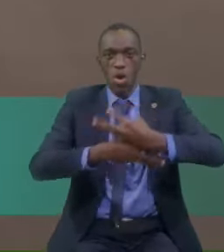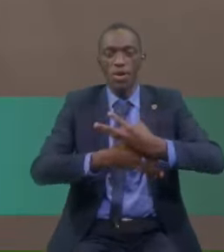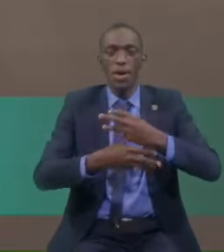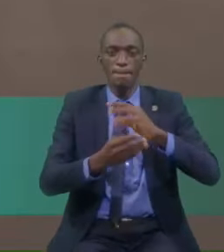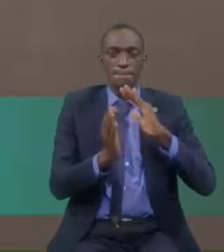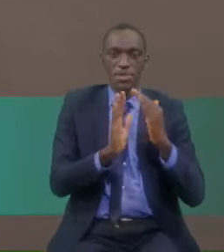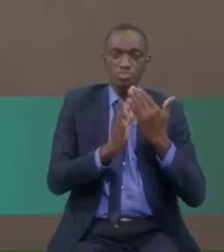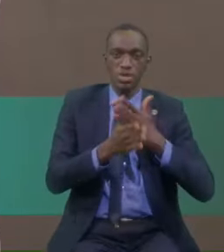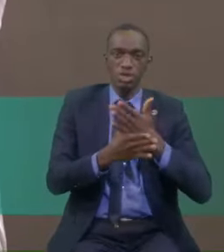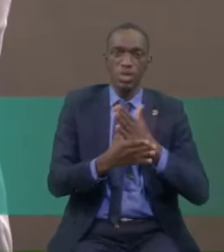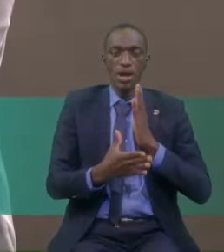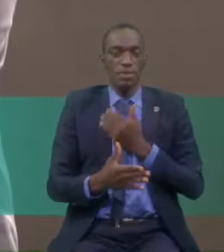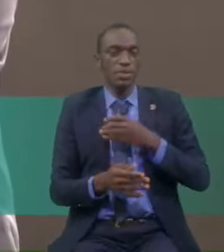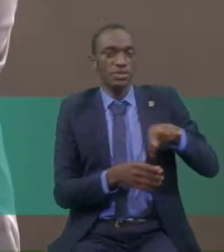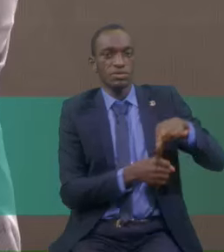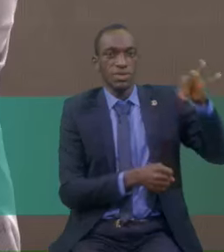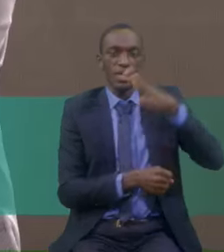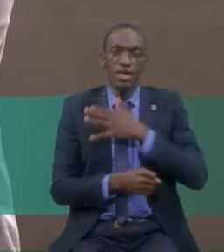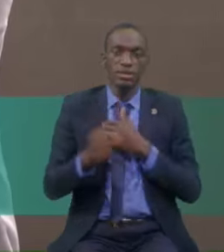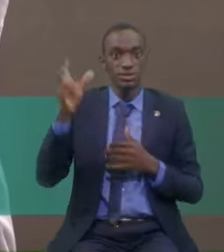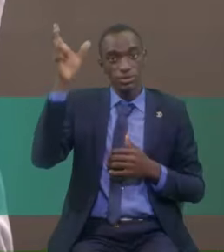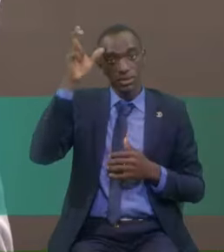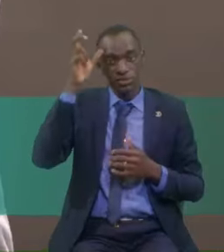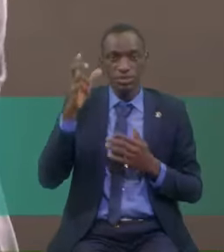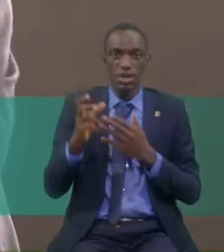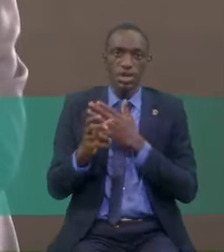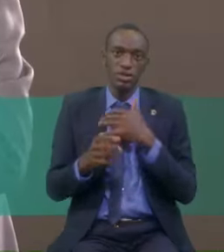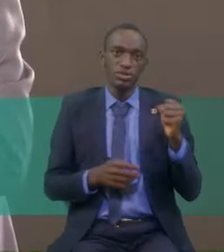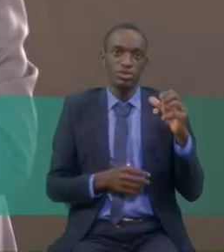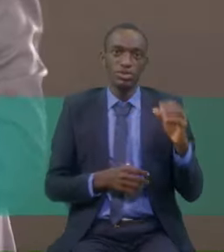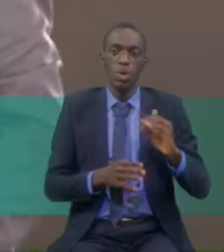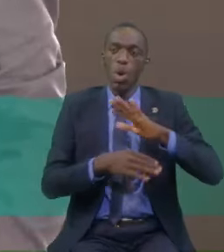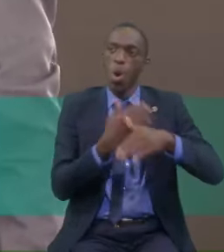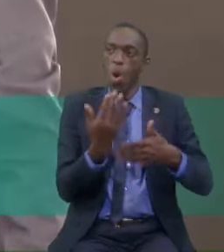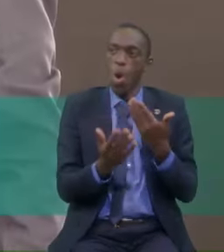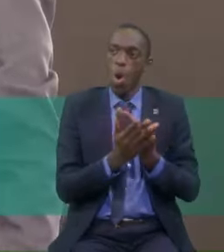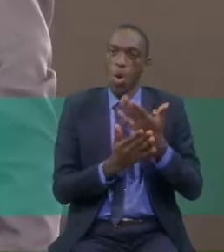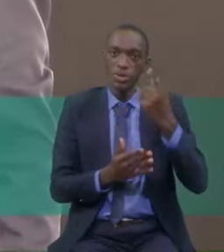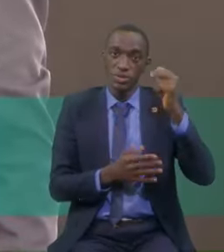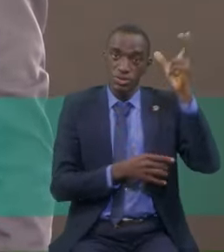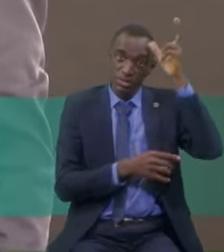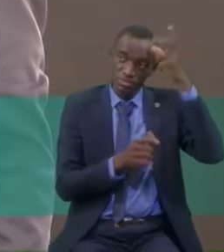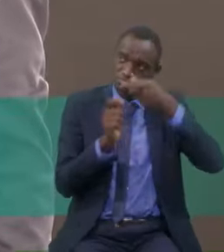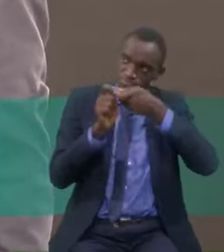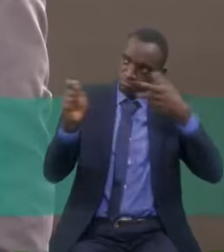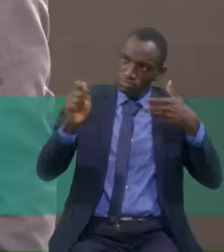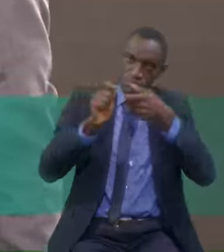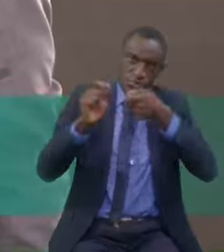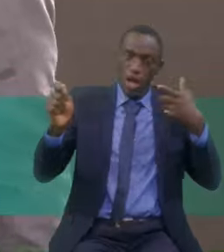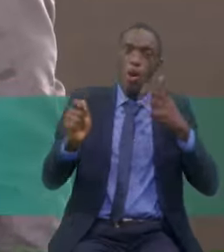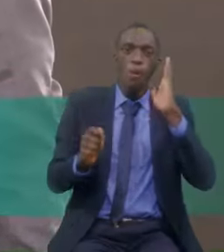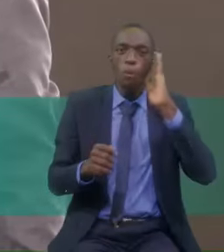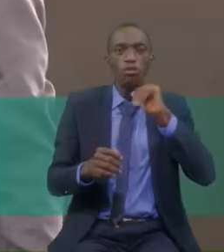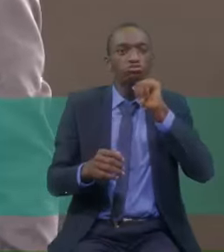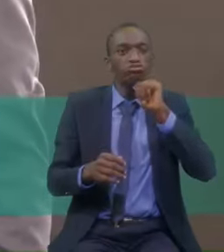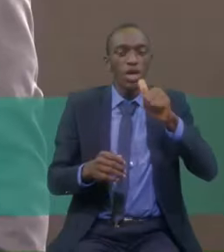so all the darts, and so all the arrows of Satan will not penetrate our heart.